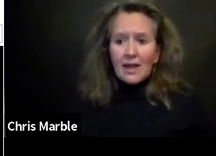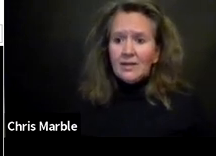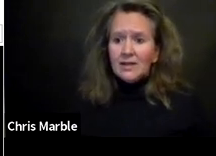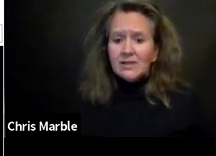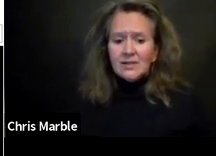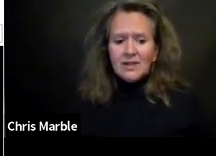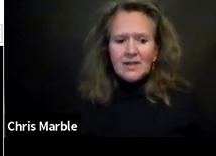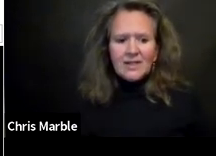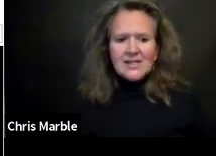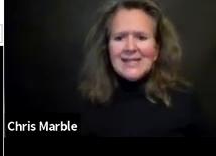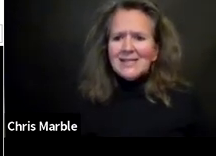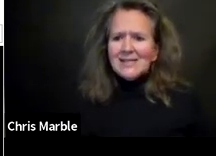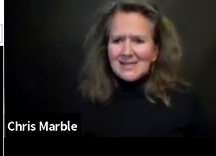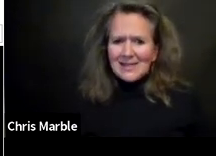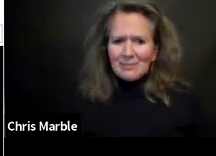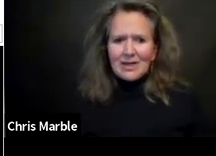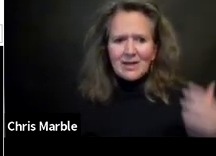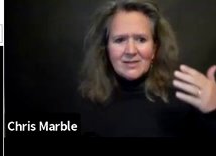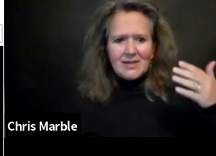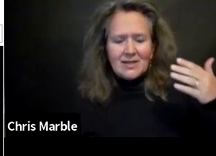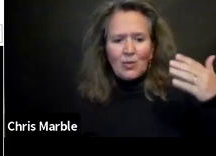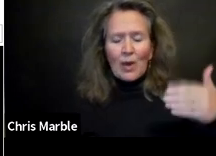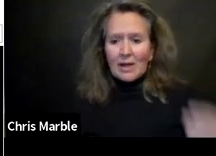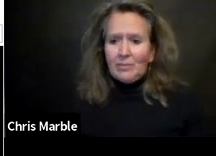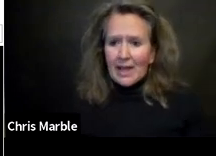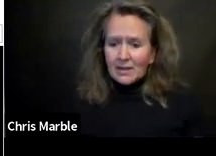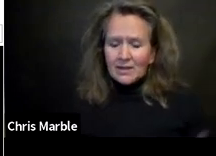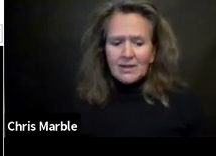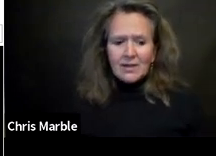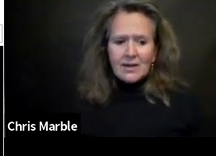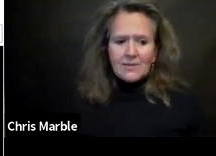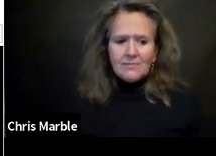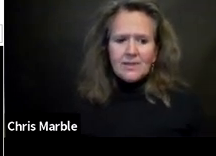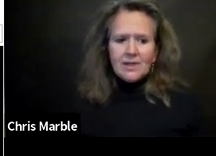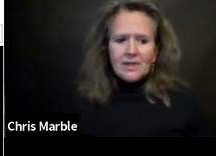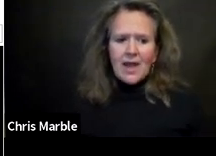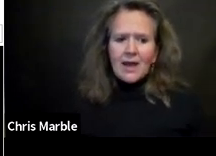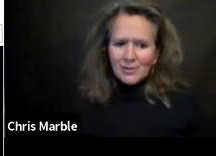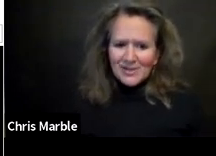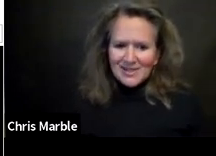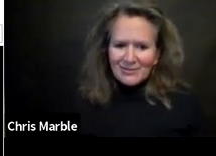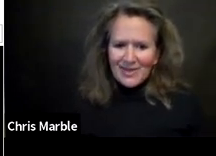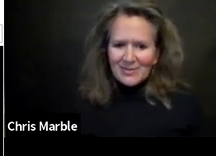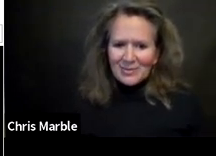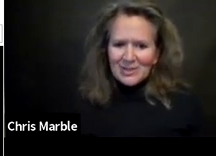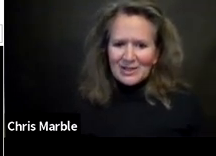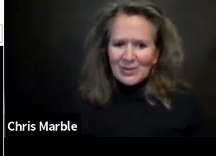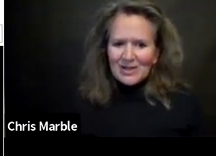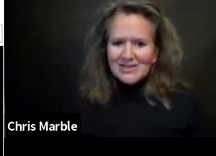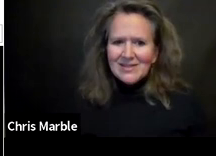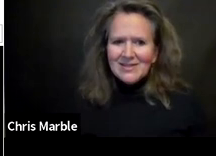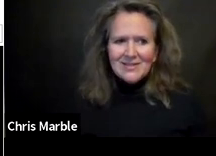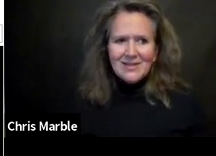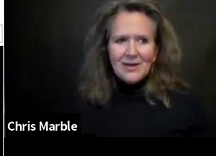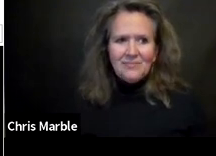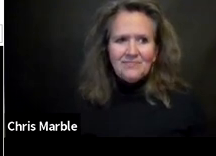that, again, it's easy to see because it's white on black. The accuracy for that particular